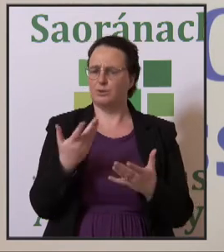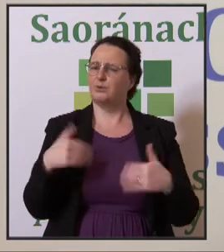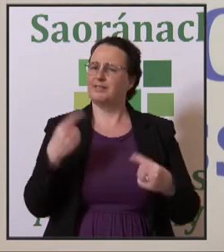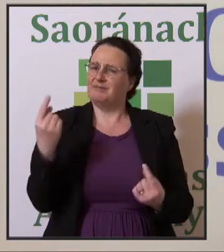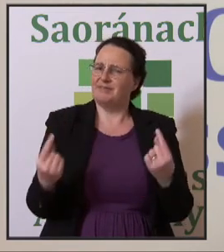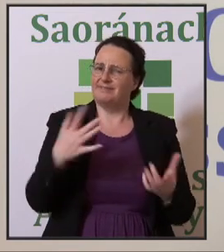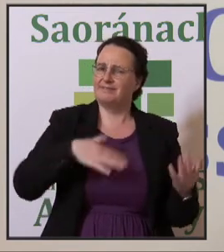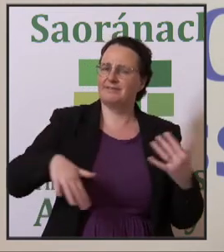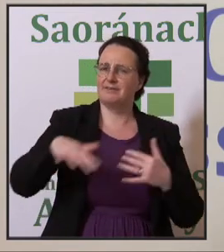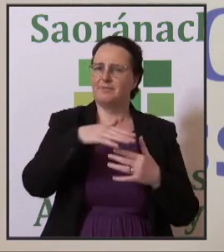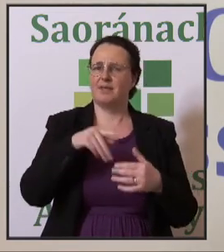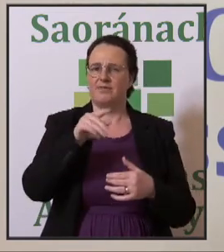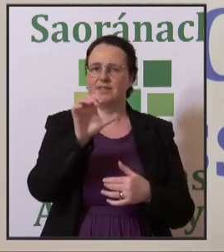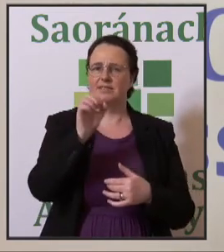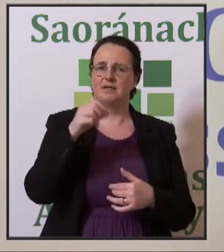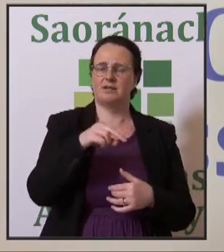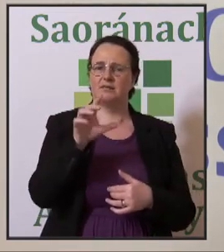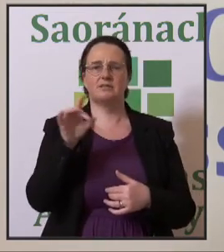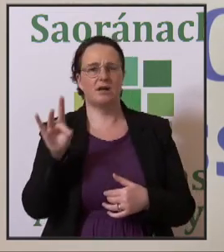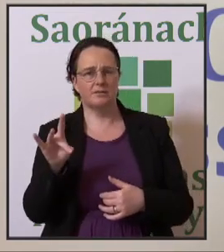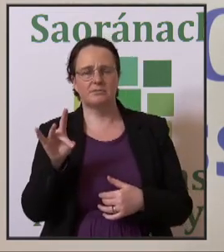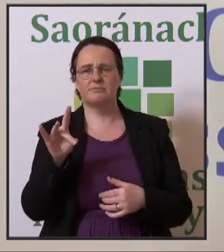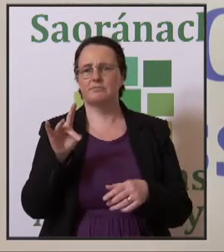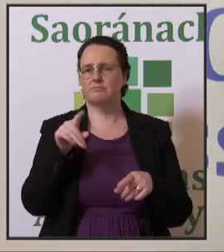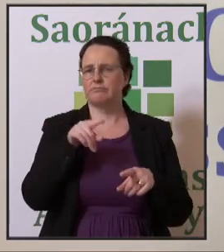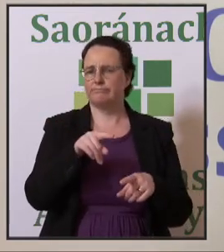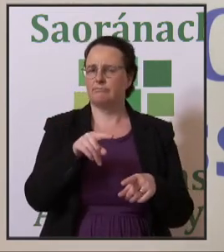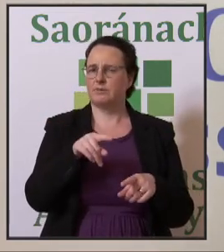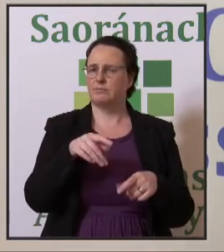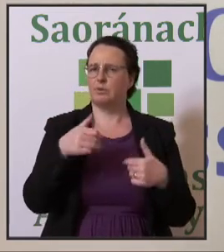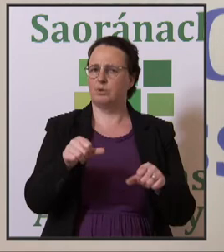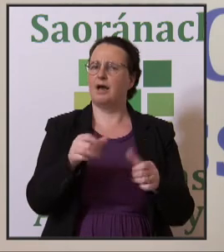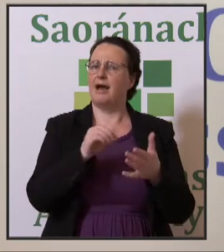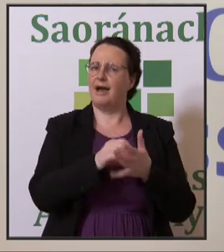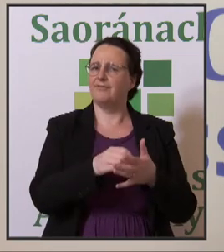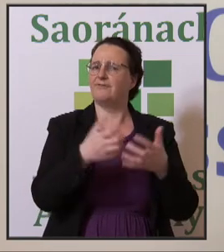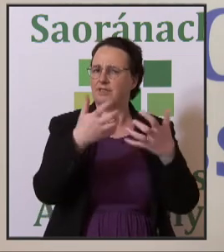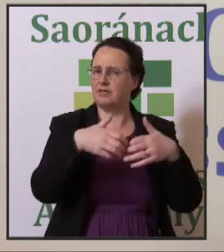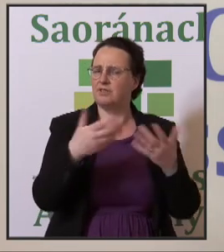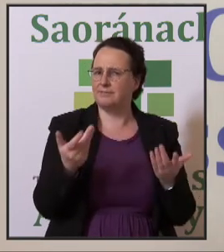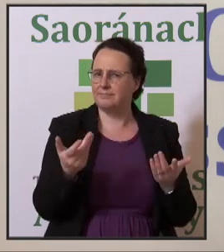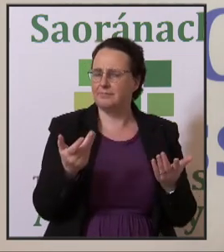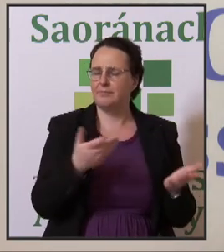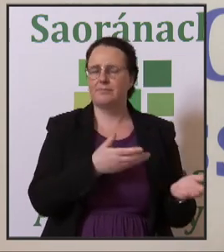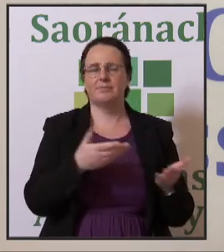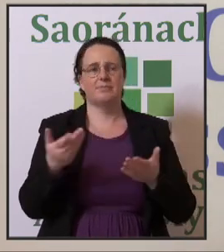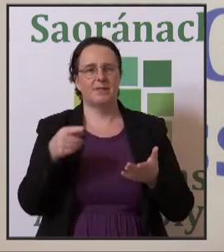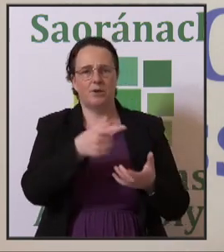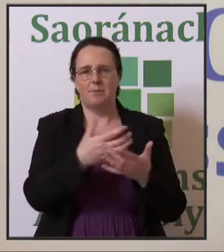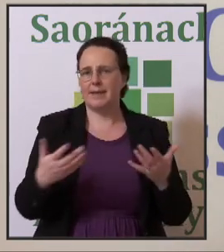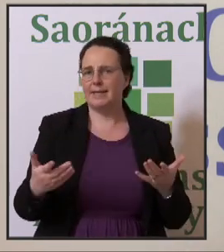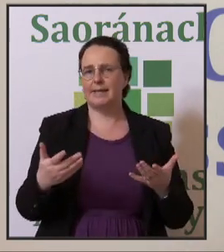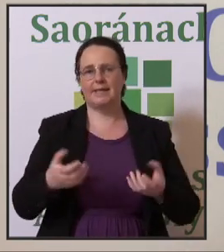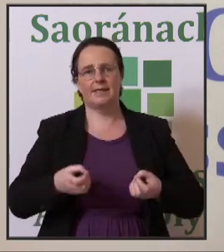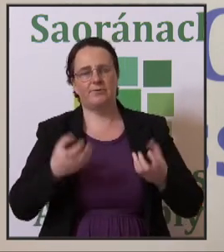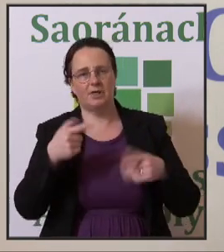city of the Silicon Dock to affirm its cutting-edge technology. The city where so many give voluntarily to